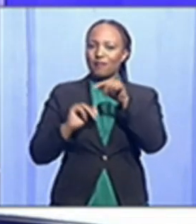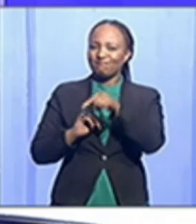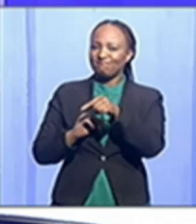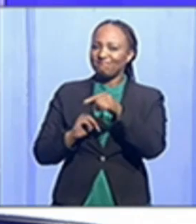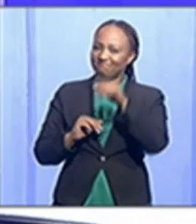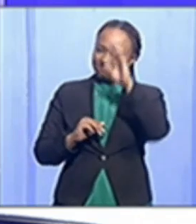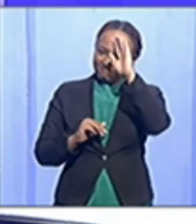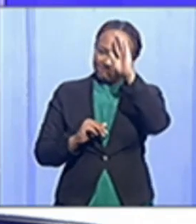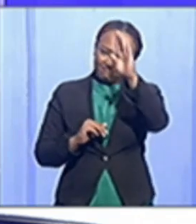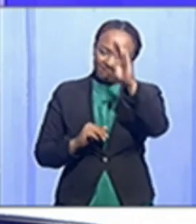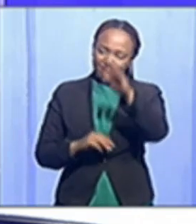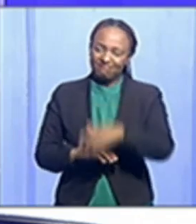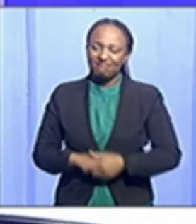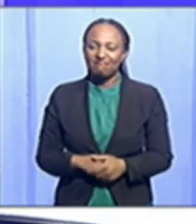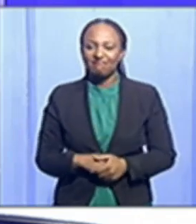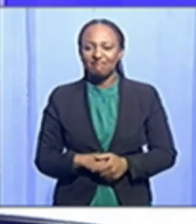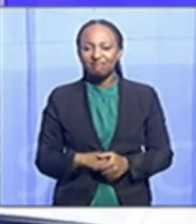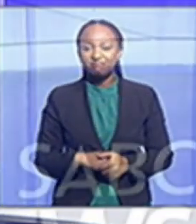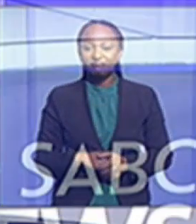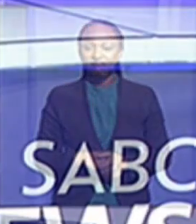Pula Ragwata.